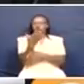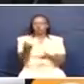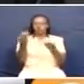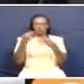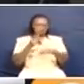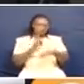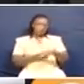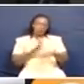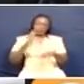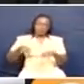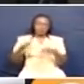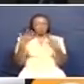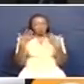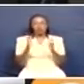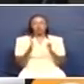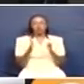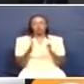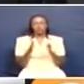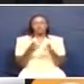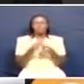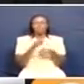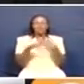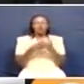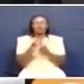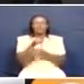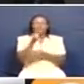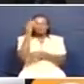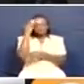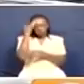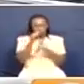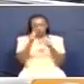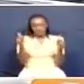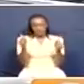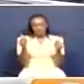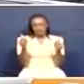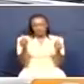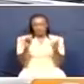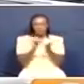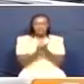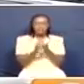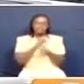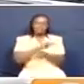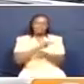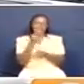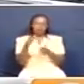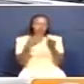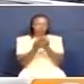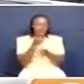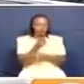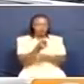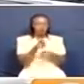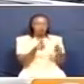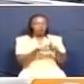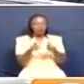time, when it was well within their knowledge that the very nature of this application, and of course the